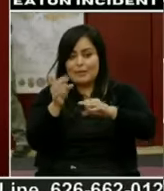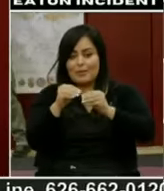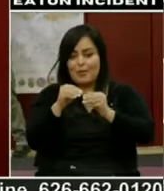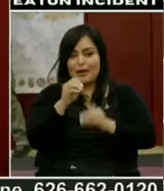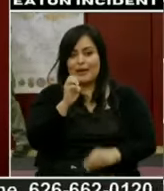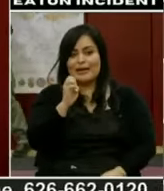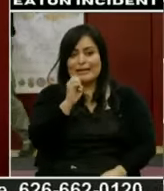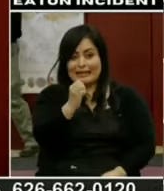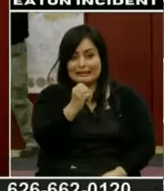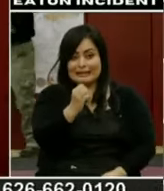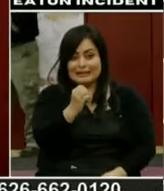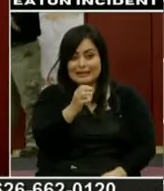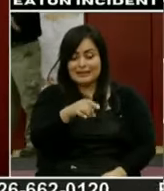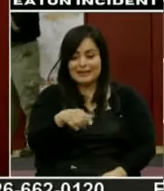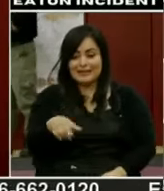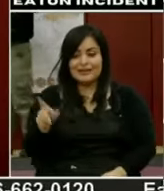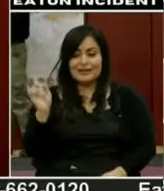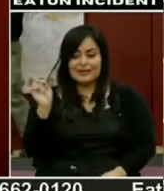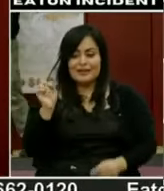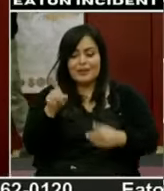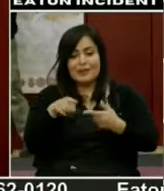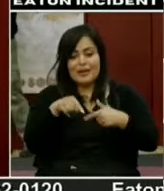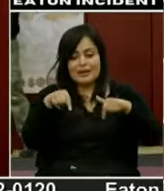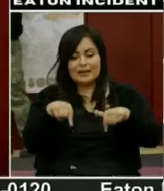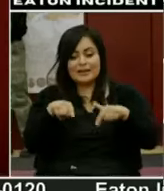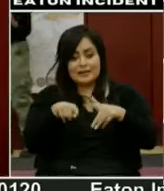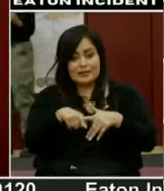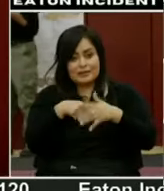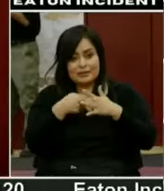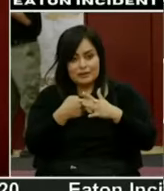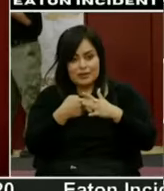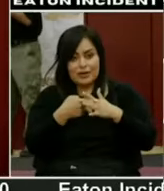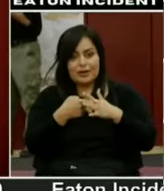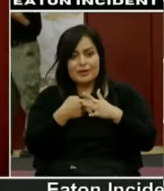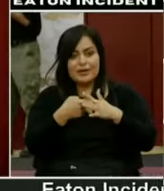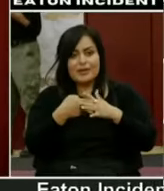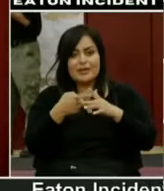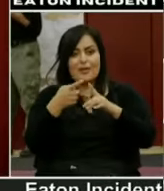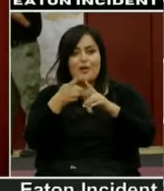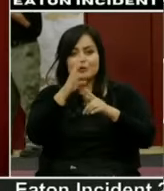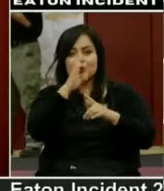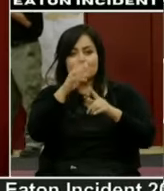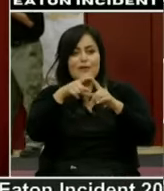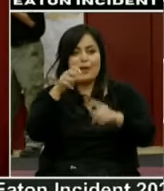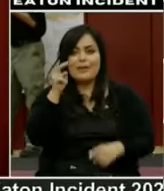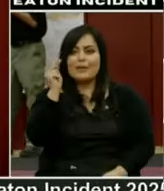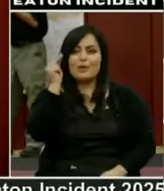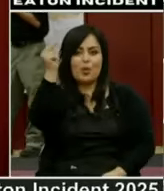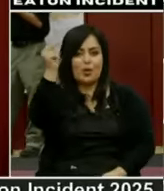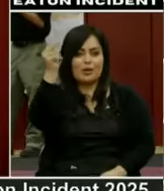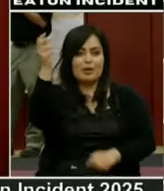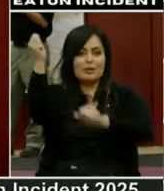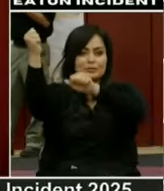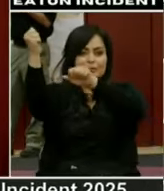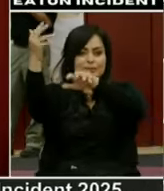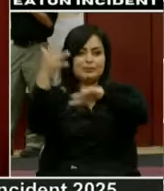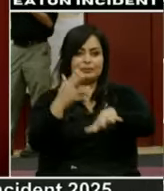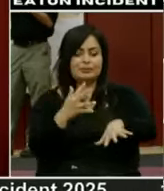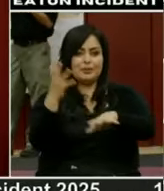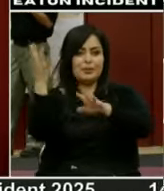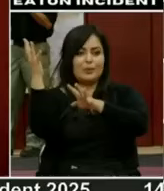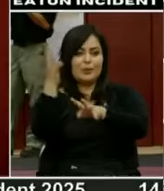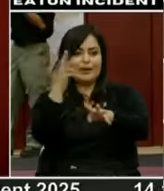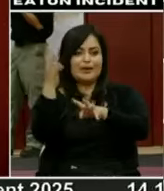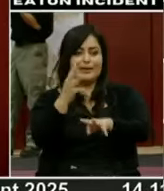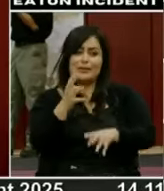east. When this incident started, it was almost directly out of the north, which is very rare for this area. I've